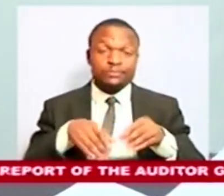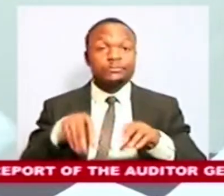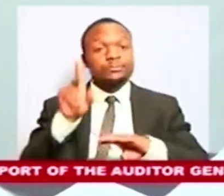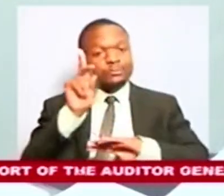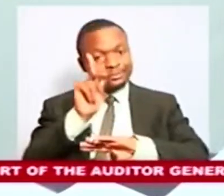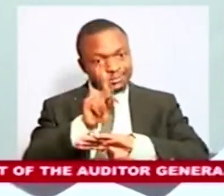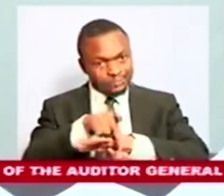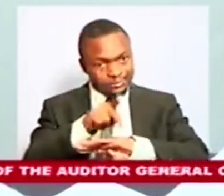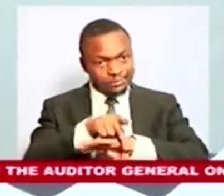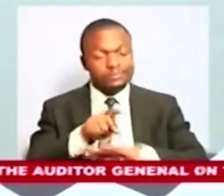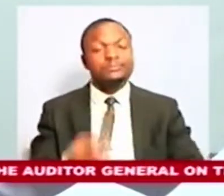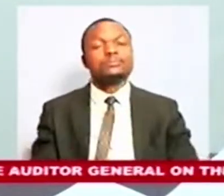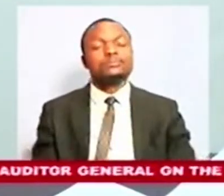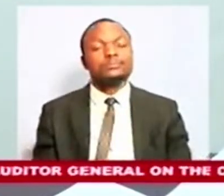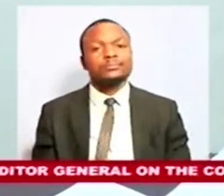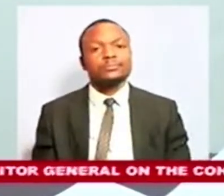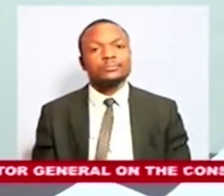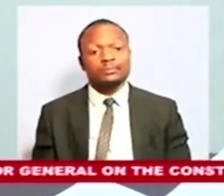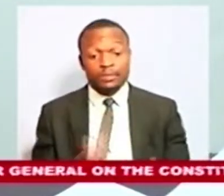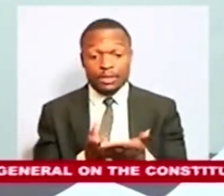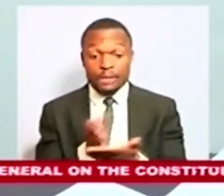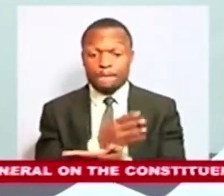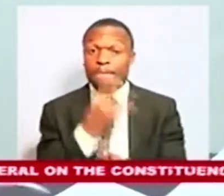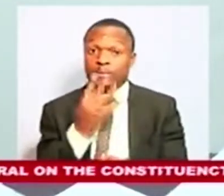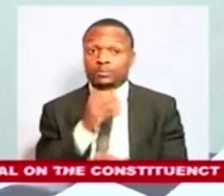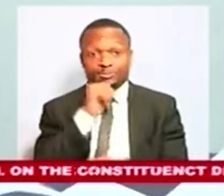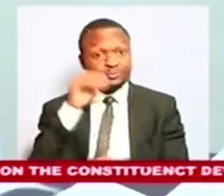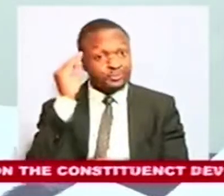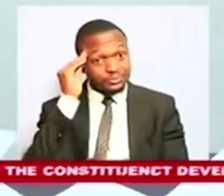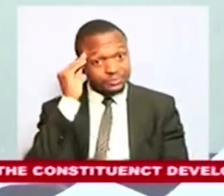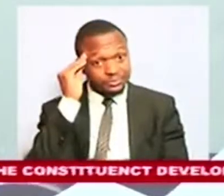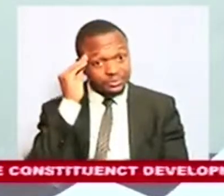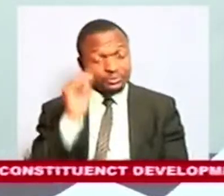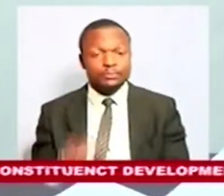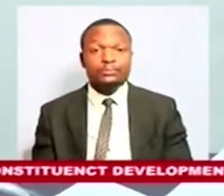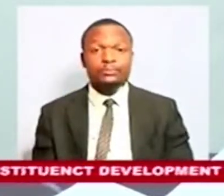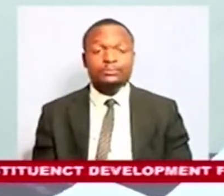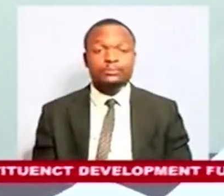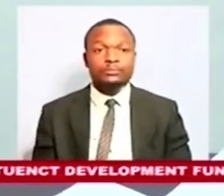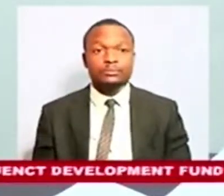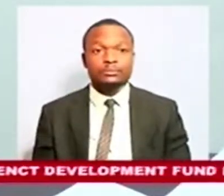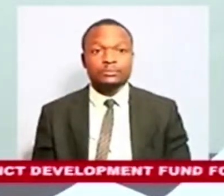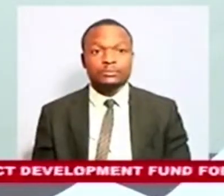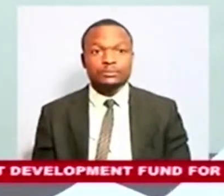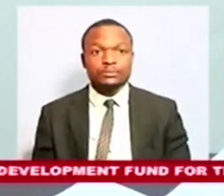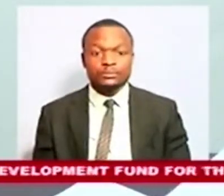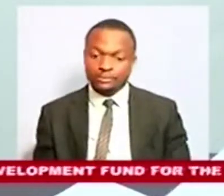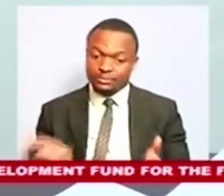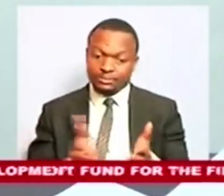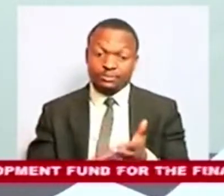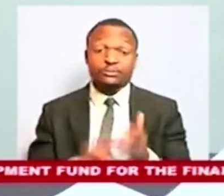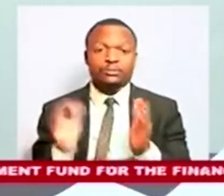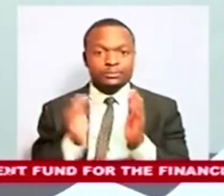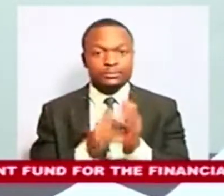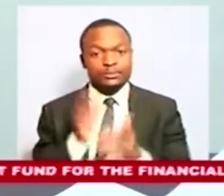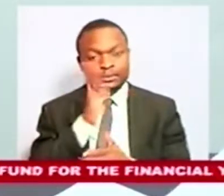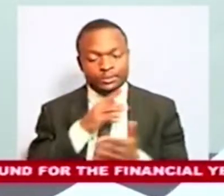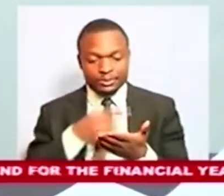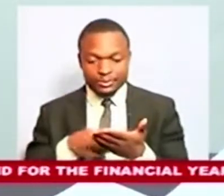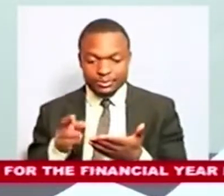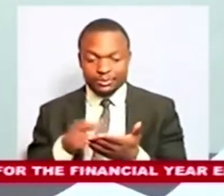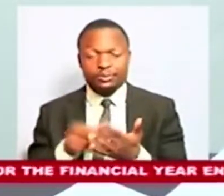projects. So page 4, I don't know where Yes, you are Honorable, reading. I'll go through again, Honorable Yes, Chair. please. I'd already read that